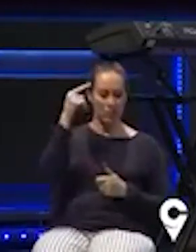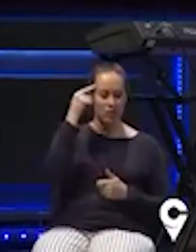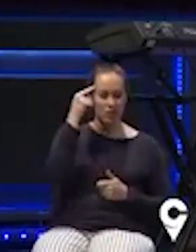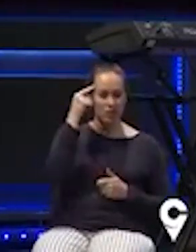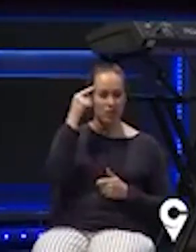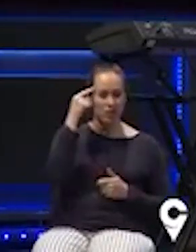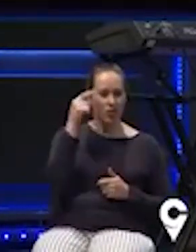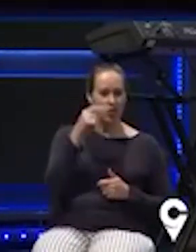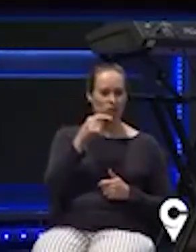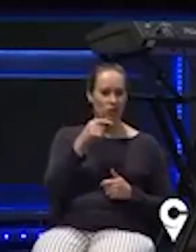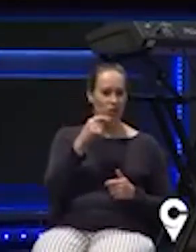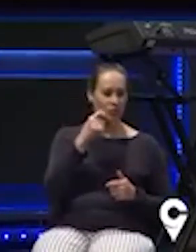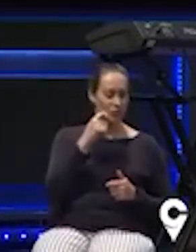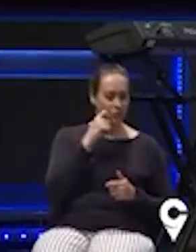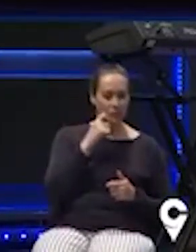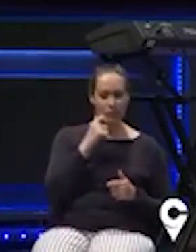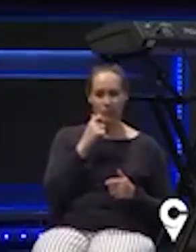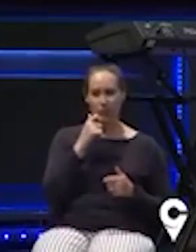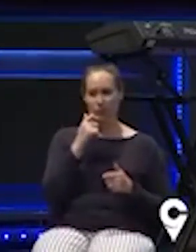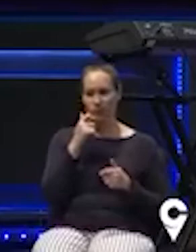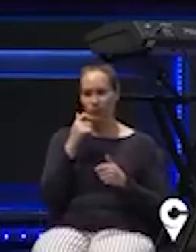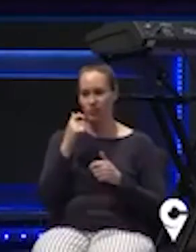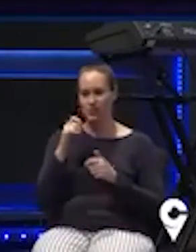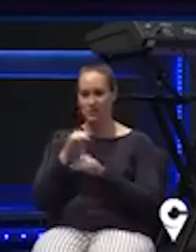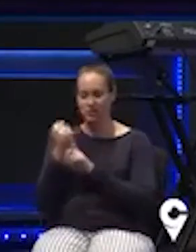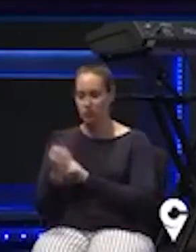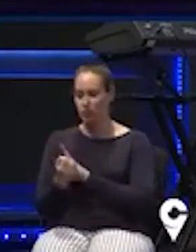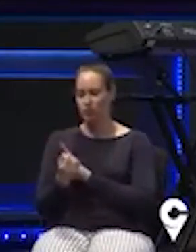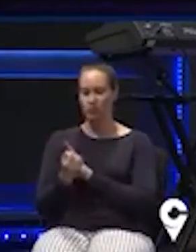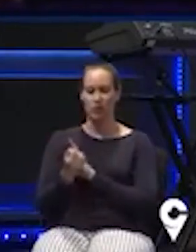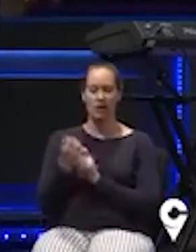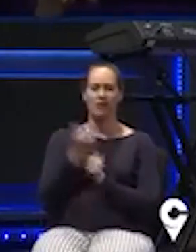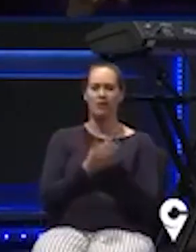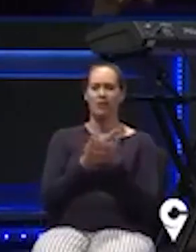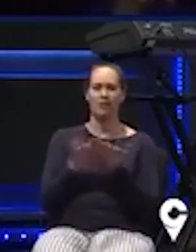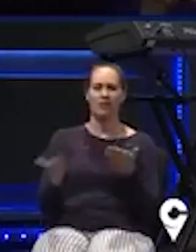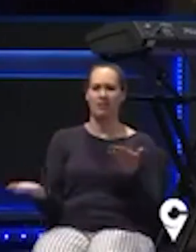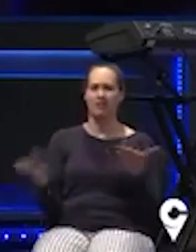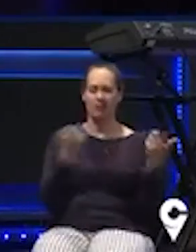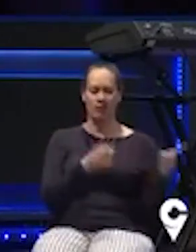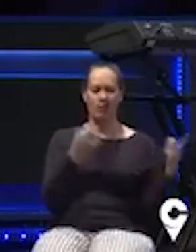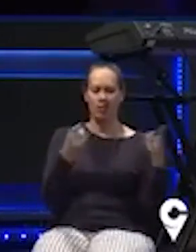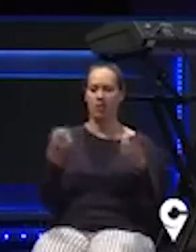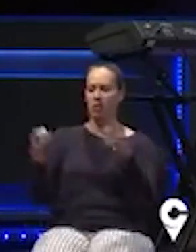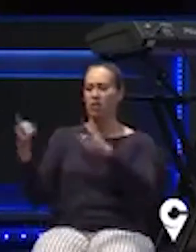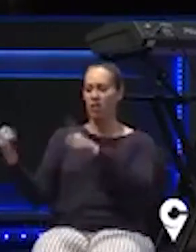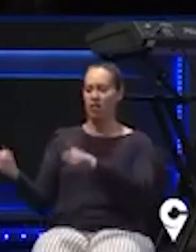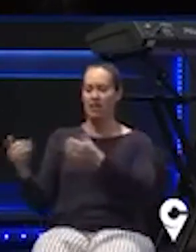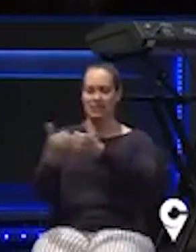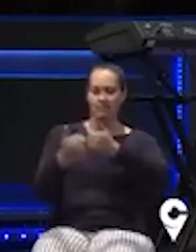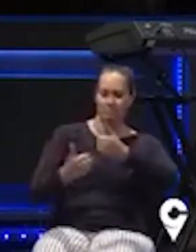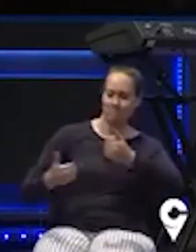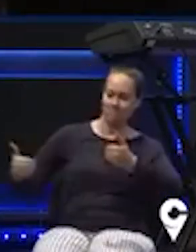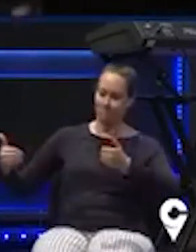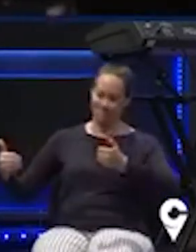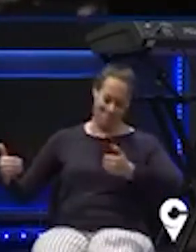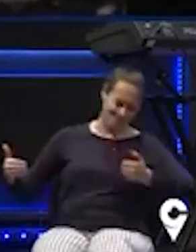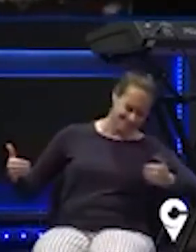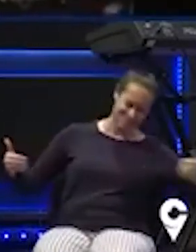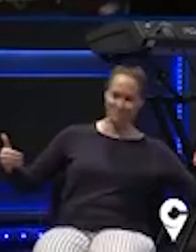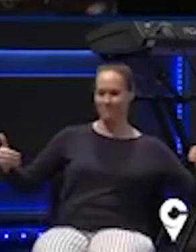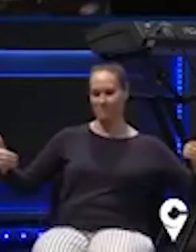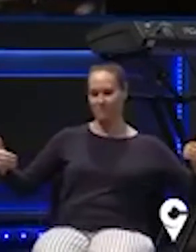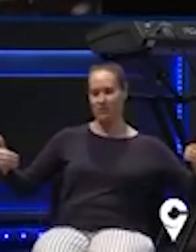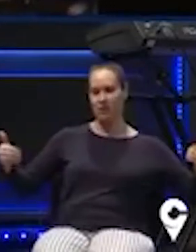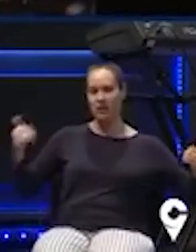commercial, it just seems like what is happening now is this division has gotten so great that I'm looking for any